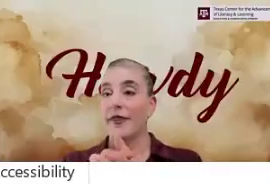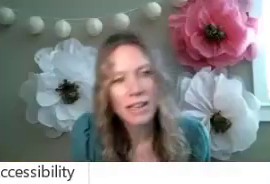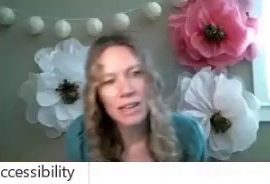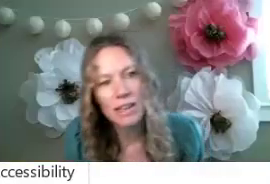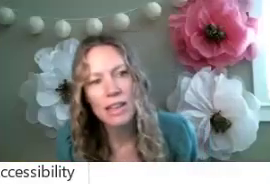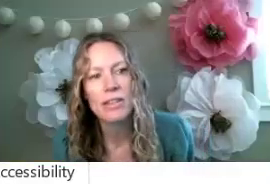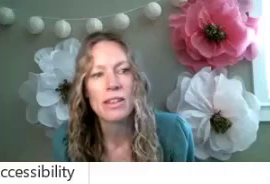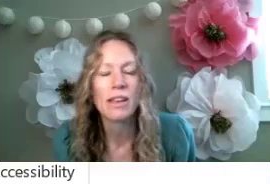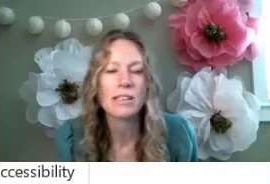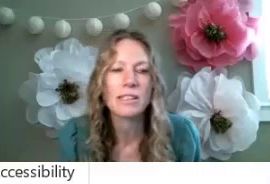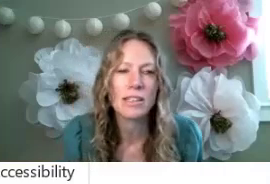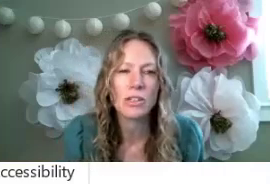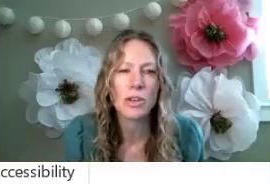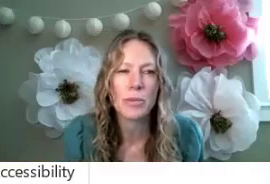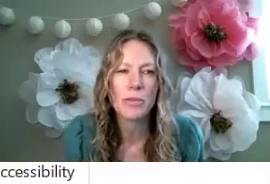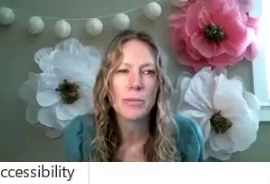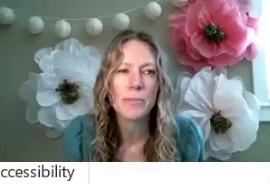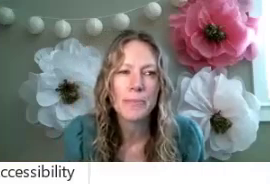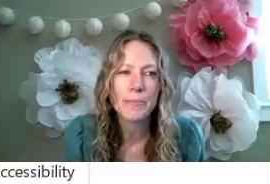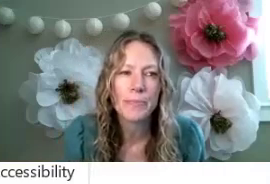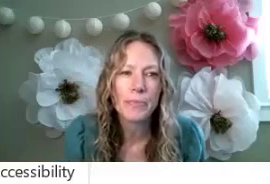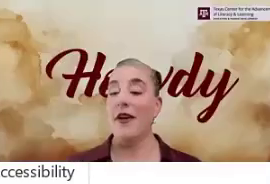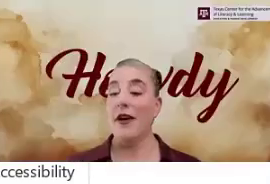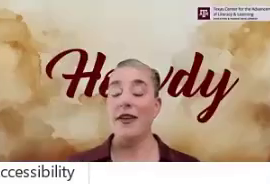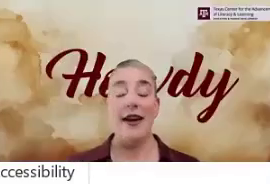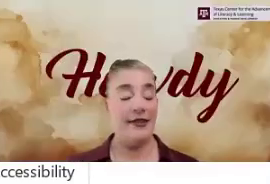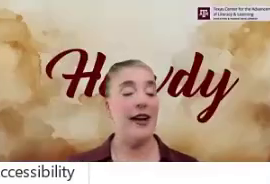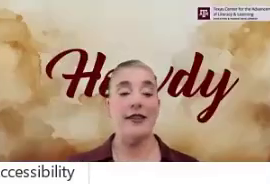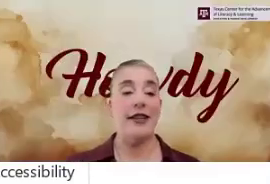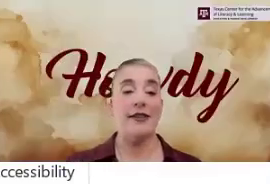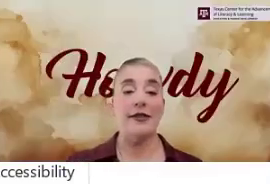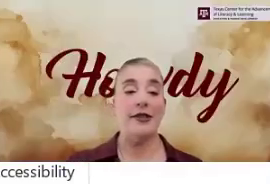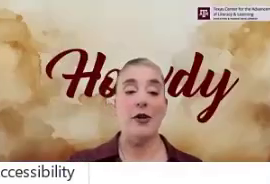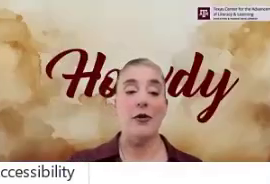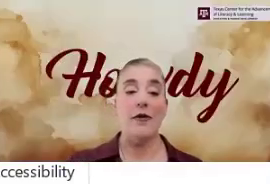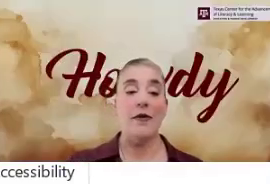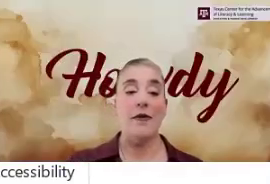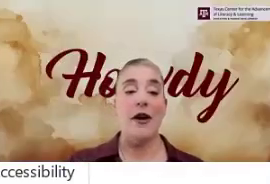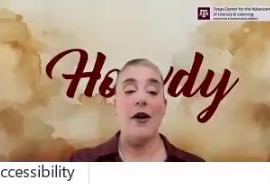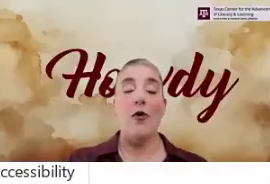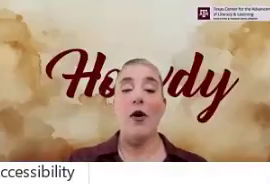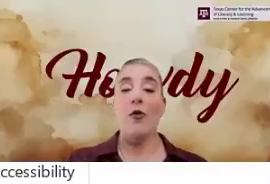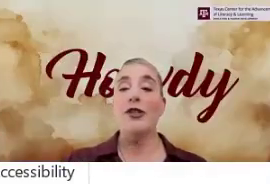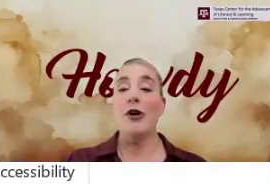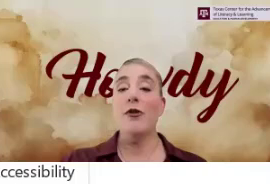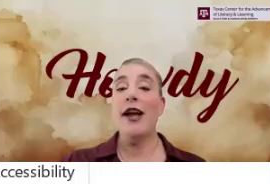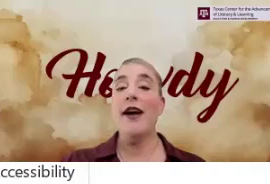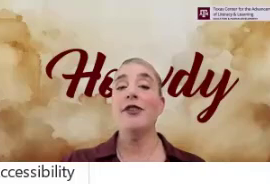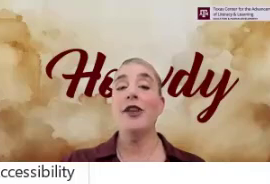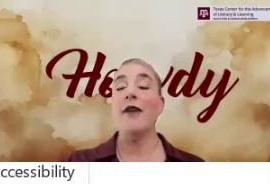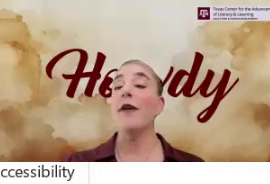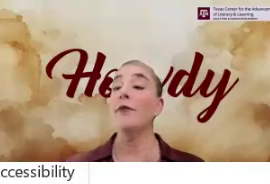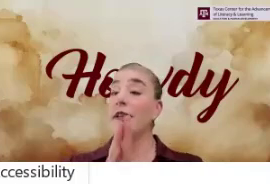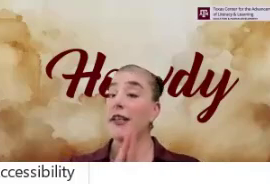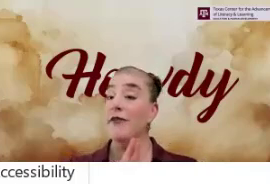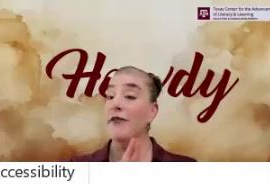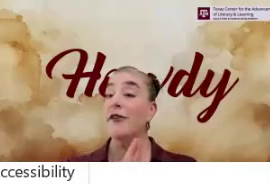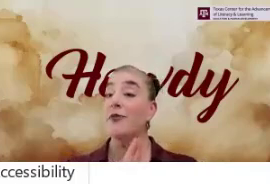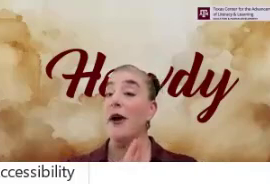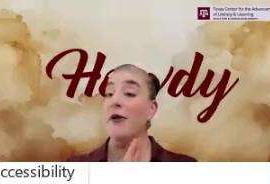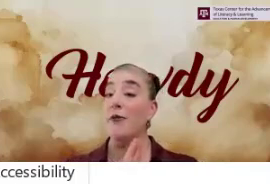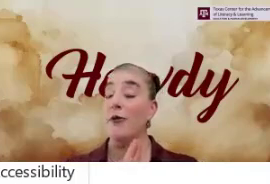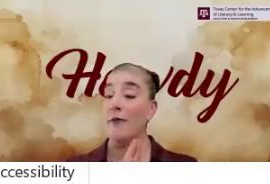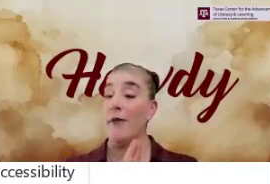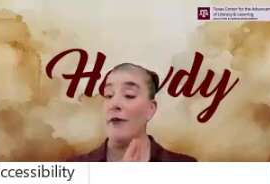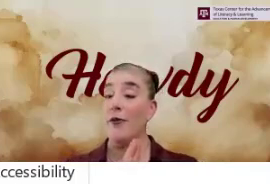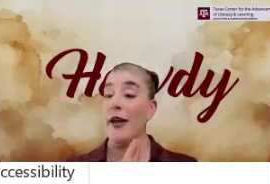thing and they click on the other thing because it's not descriptive. Yeah, exactly. That makes sense. Well, we don't have time. I'm going to give you